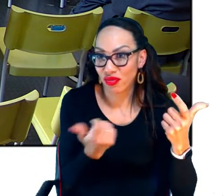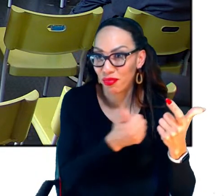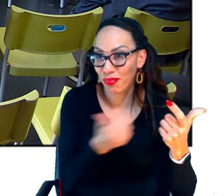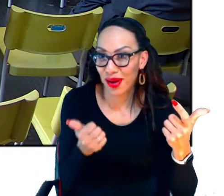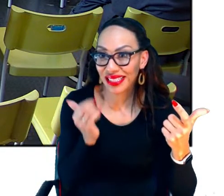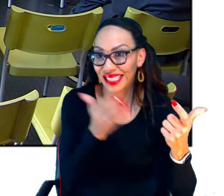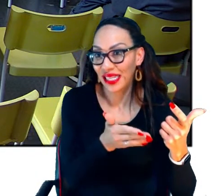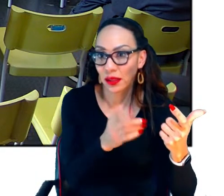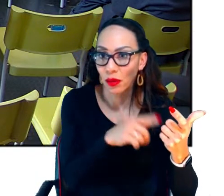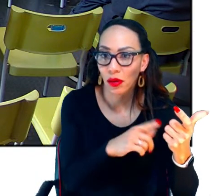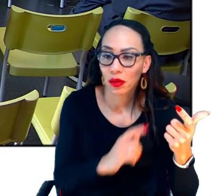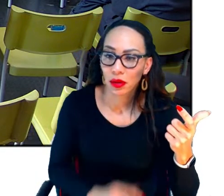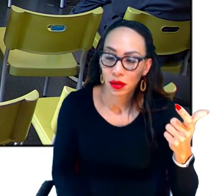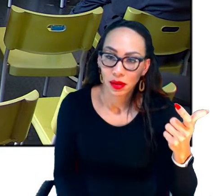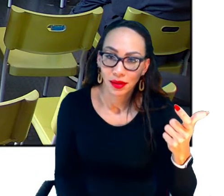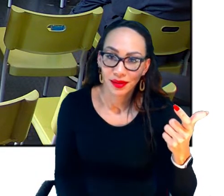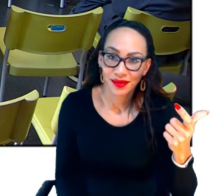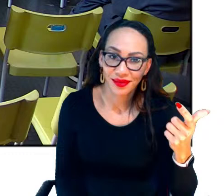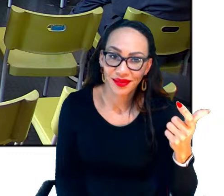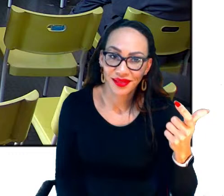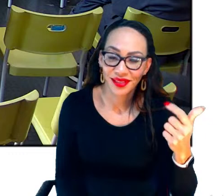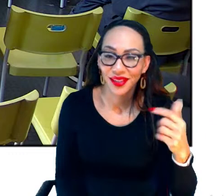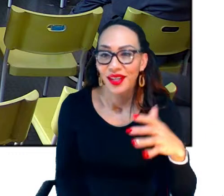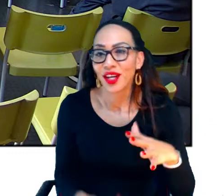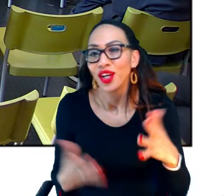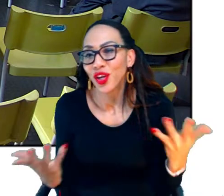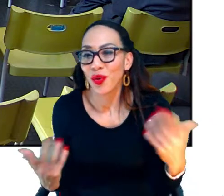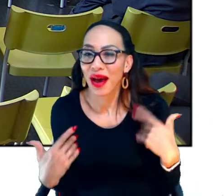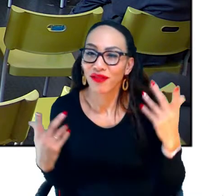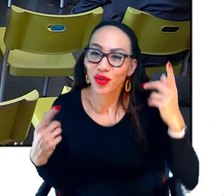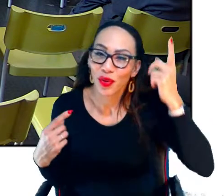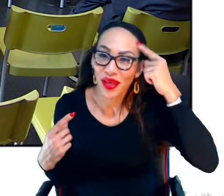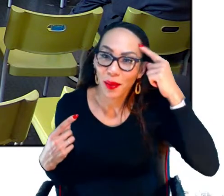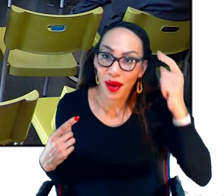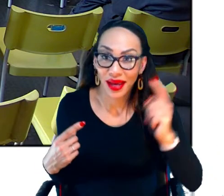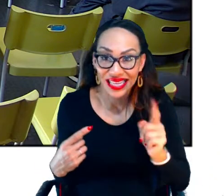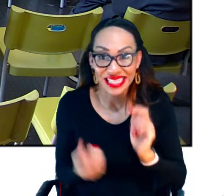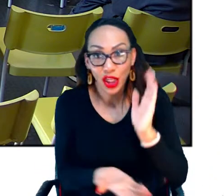what truth's in that, you know, if you think about it.